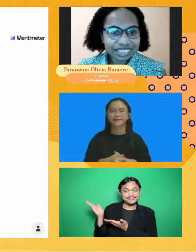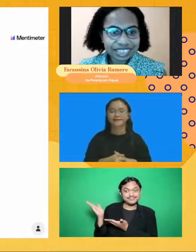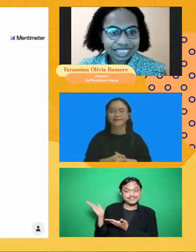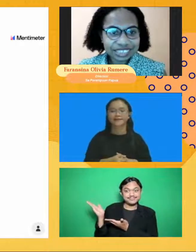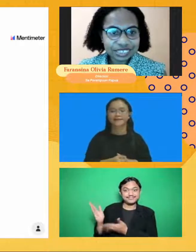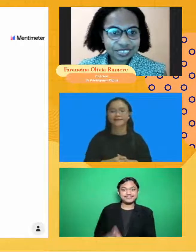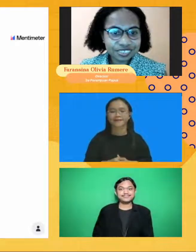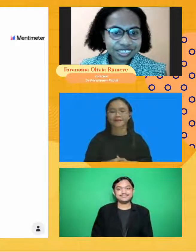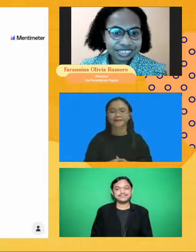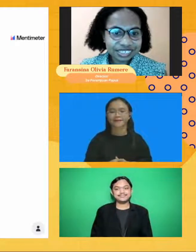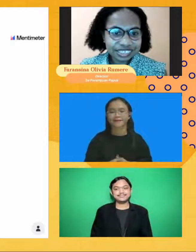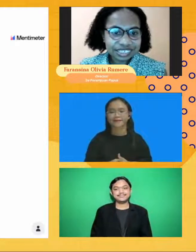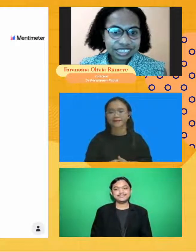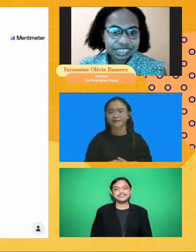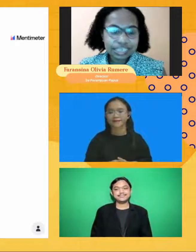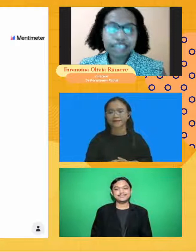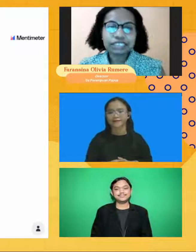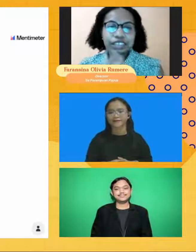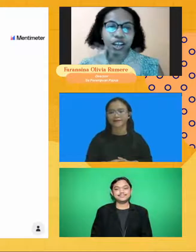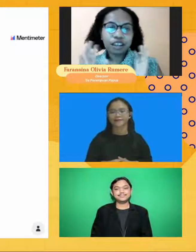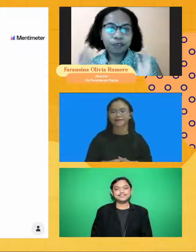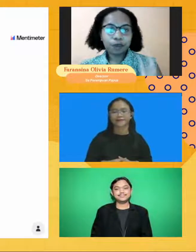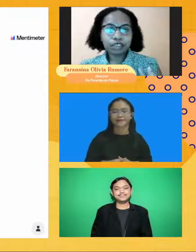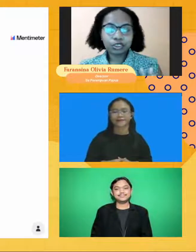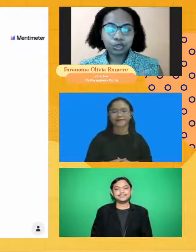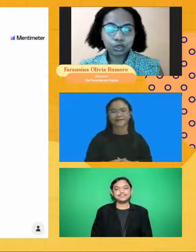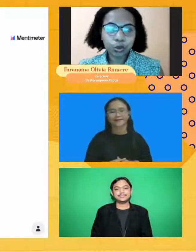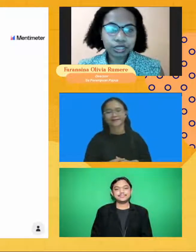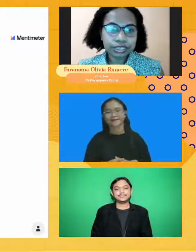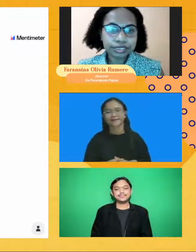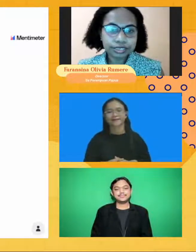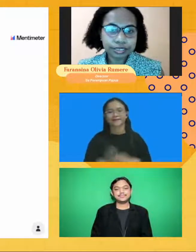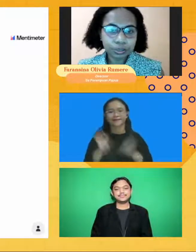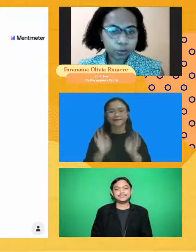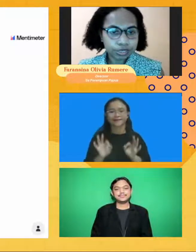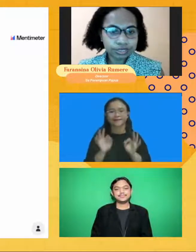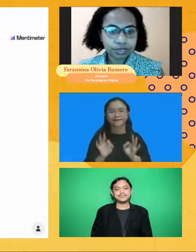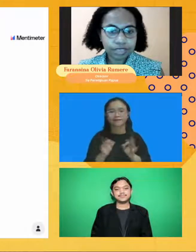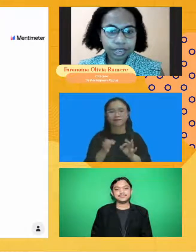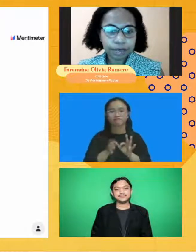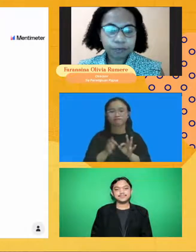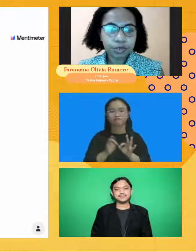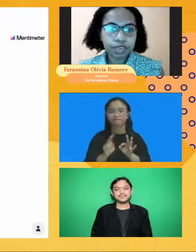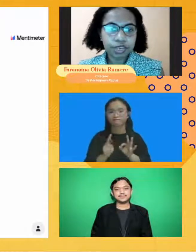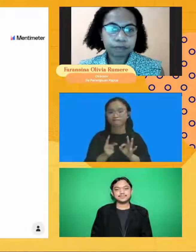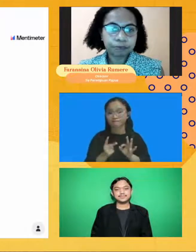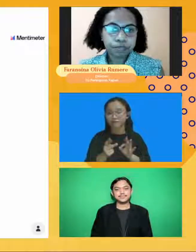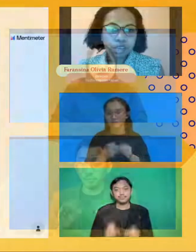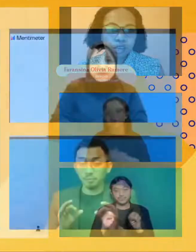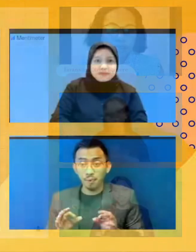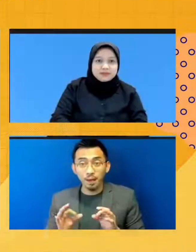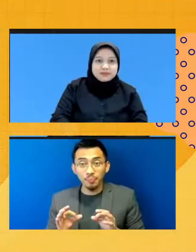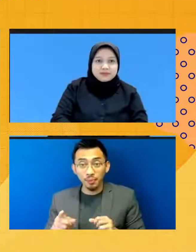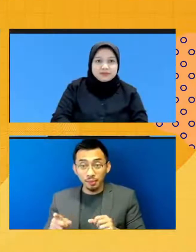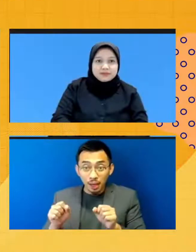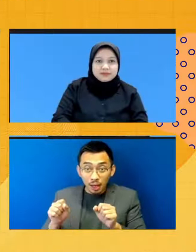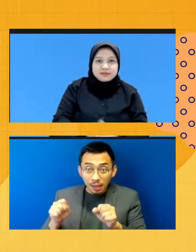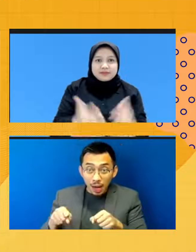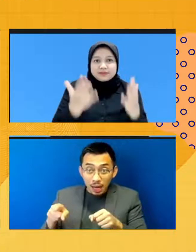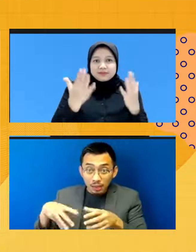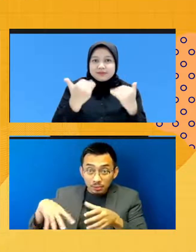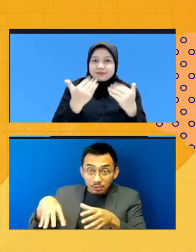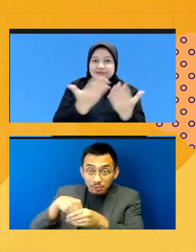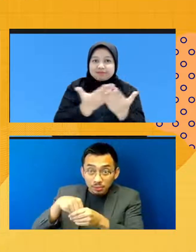Okay, thank you. Yes, so everyone, to join this quiz or game, you can go to the